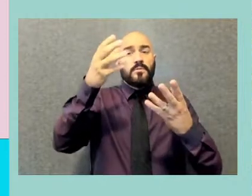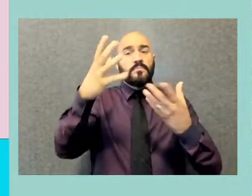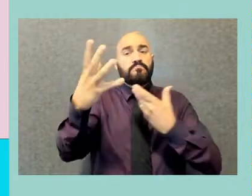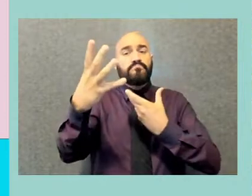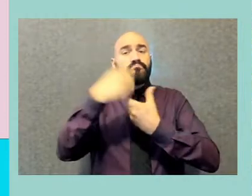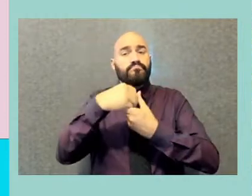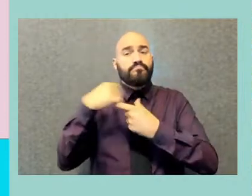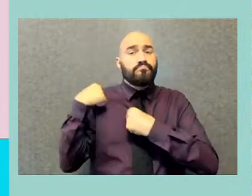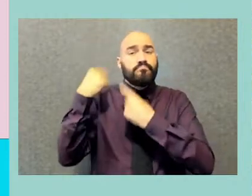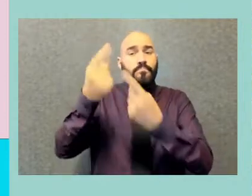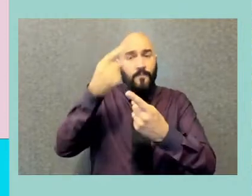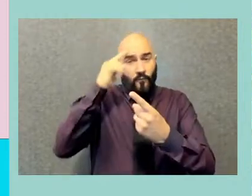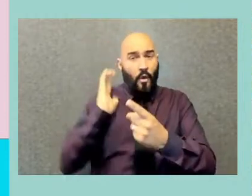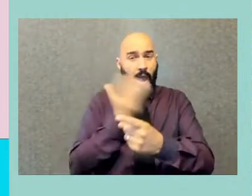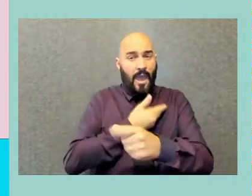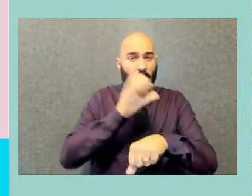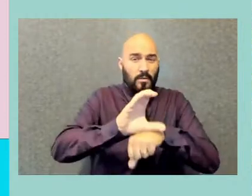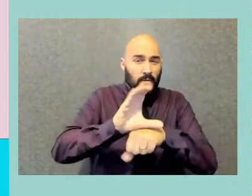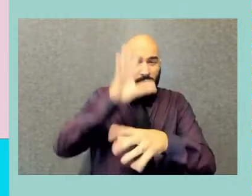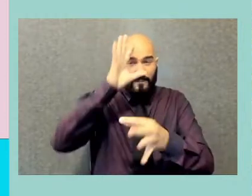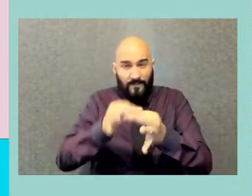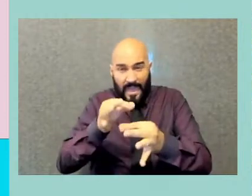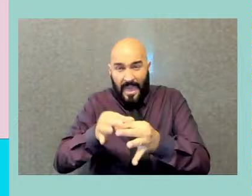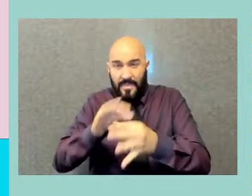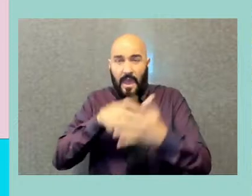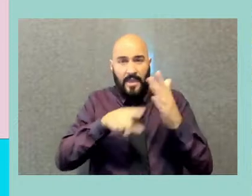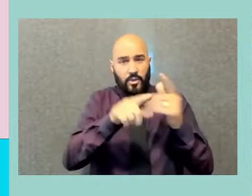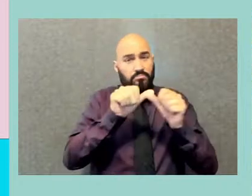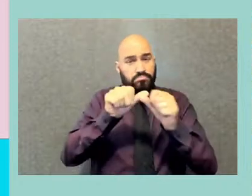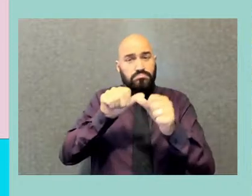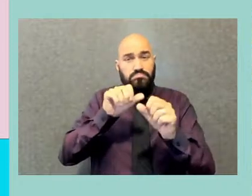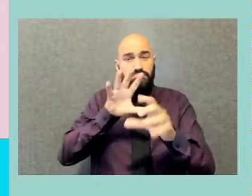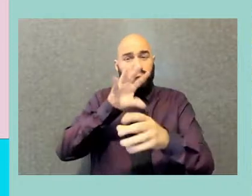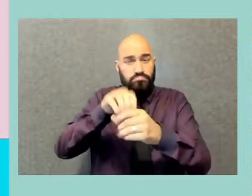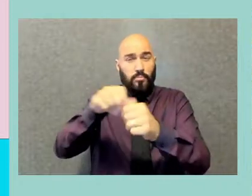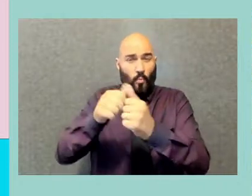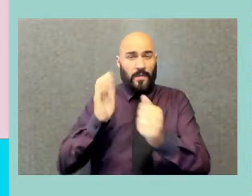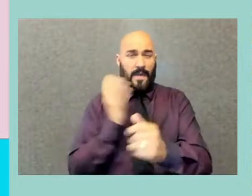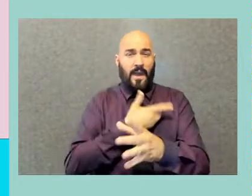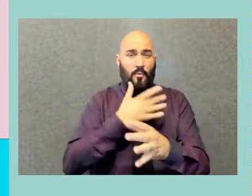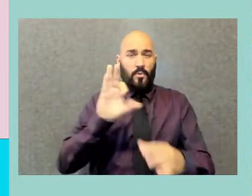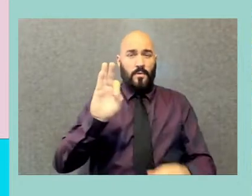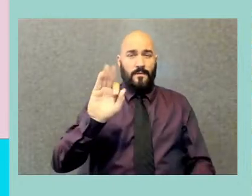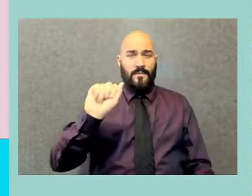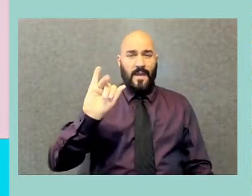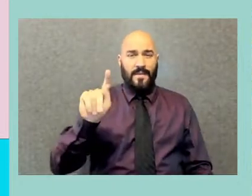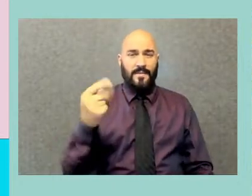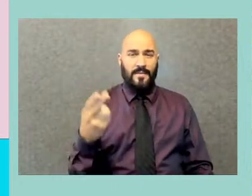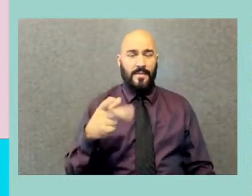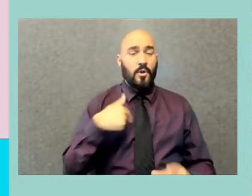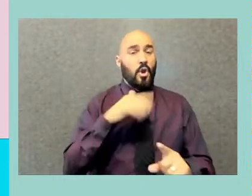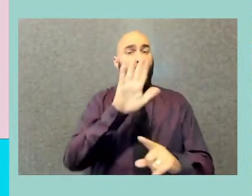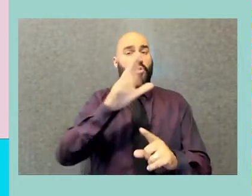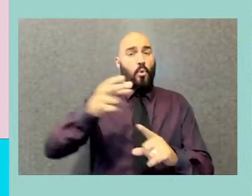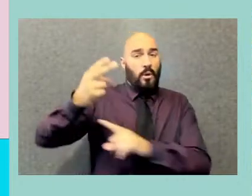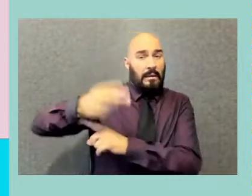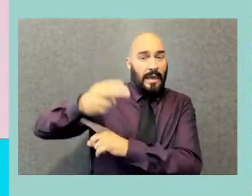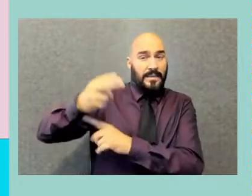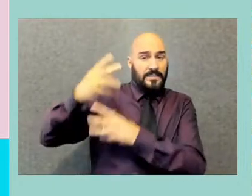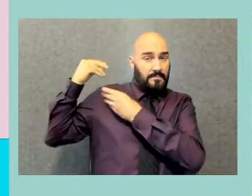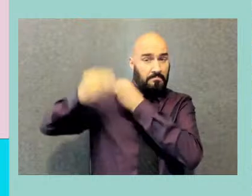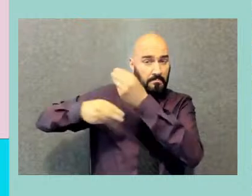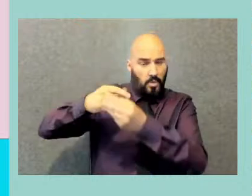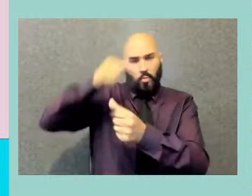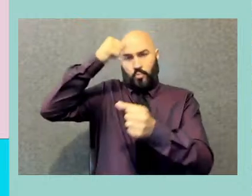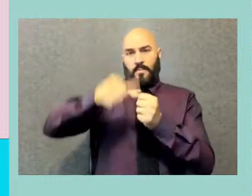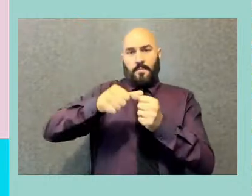faith. Your legacy is remembered and honored in everything we do, and we are carrying